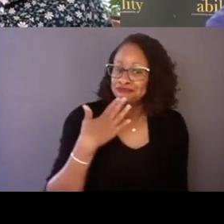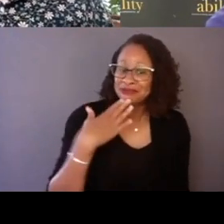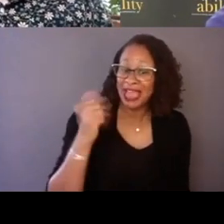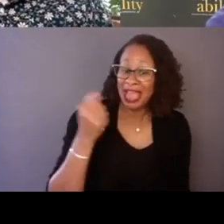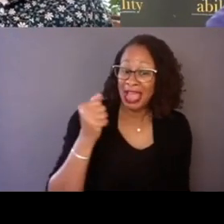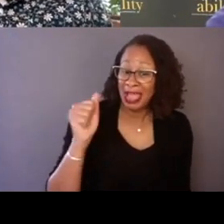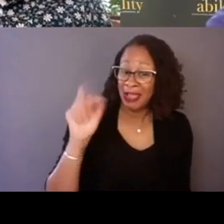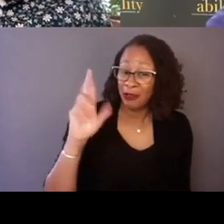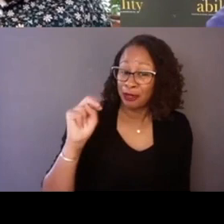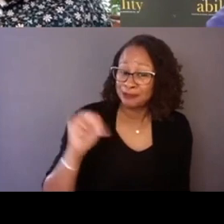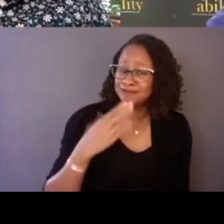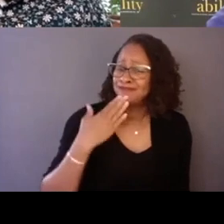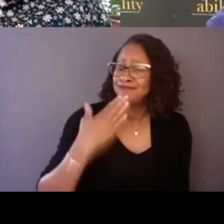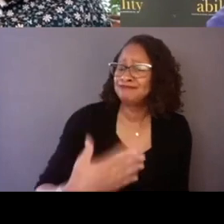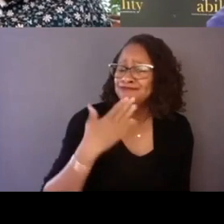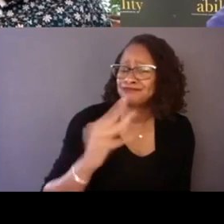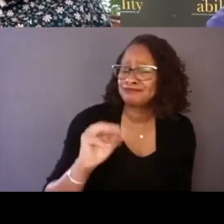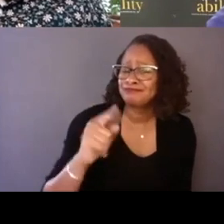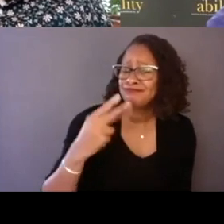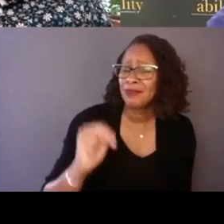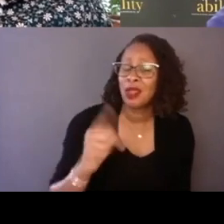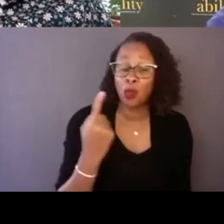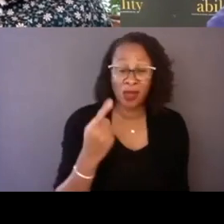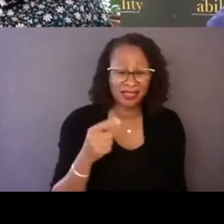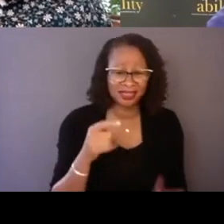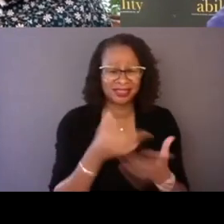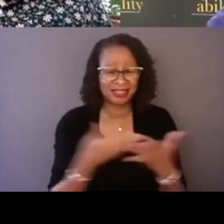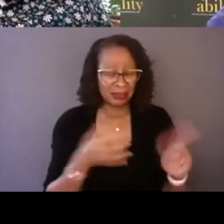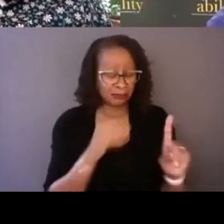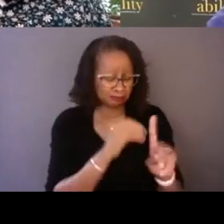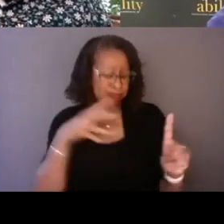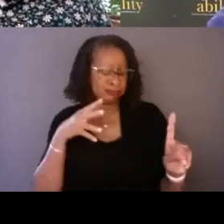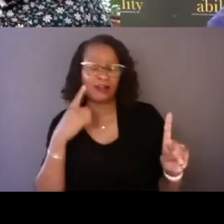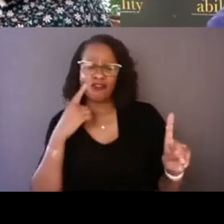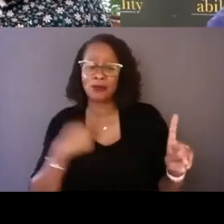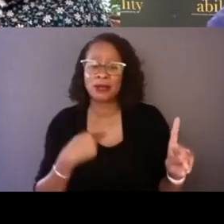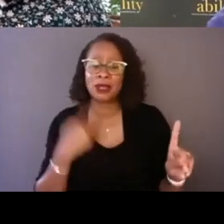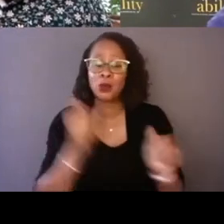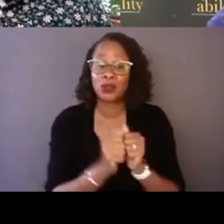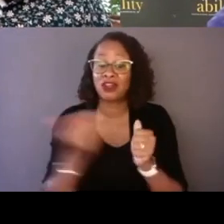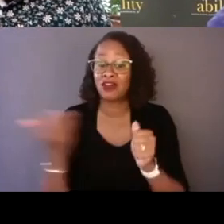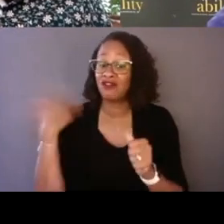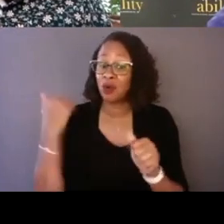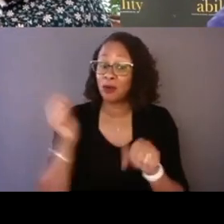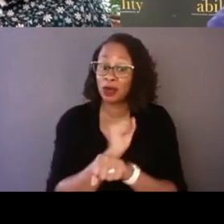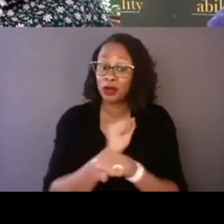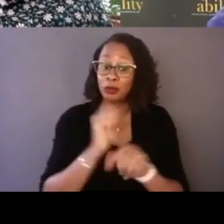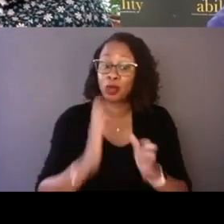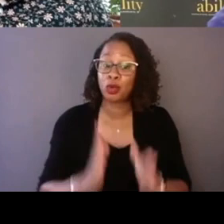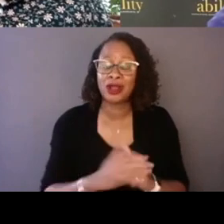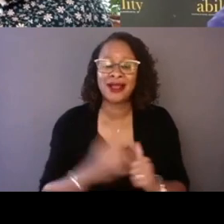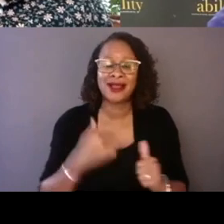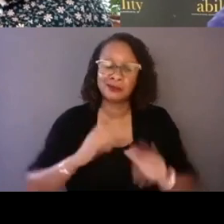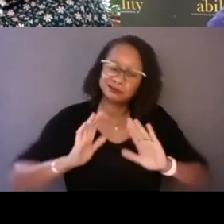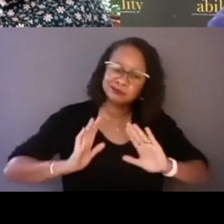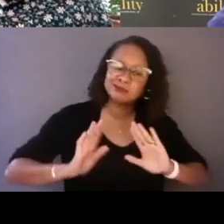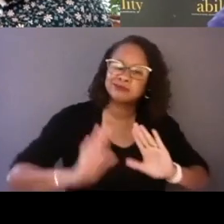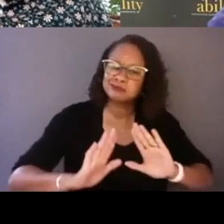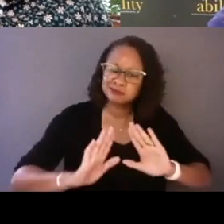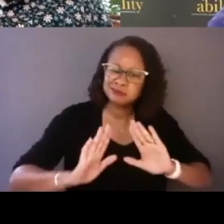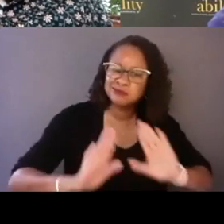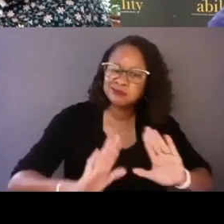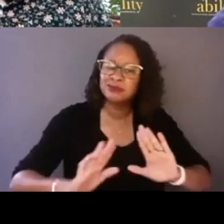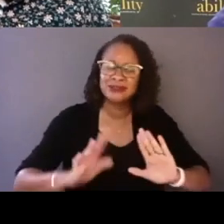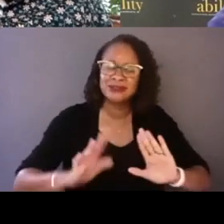One thing that sticks out to me is that with a former employer, I really had to push them